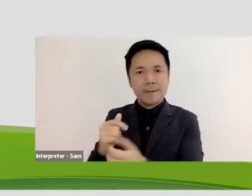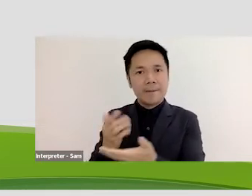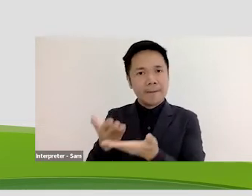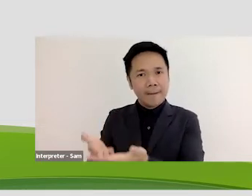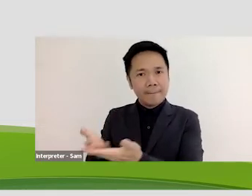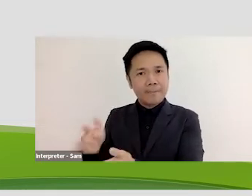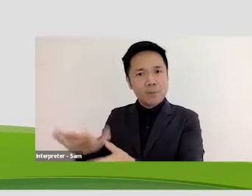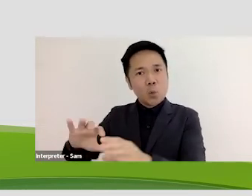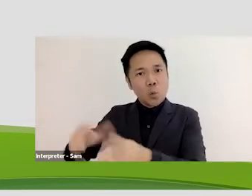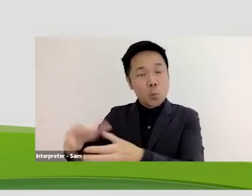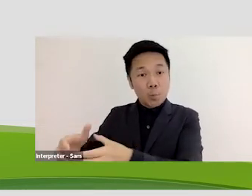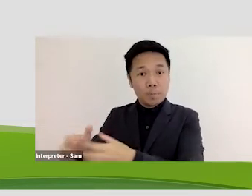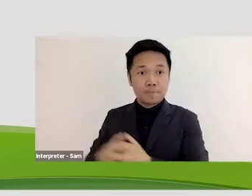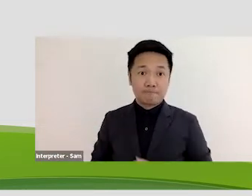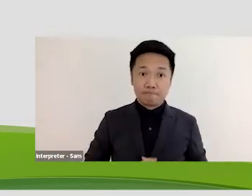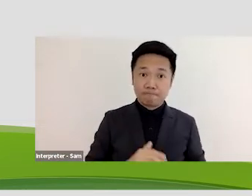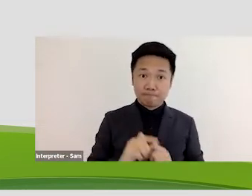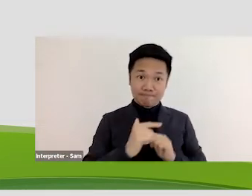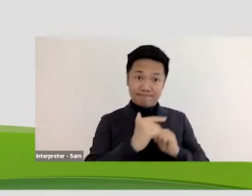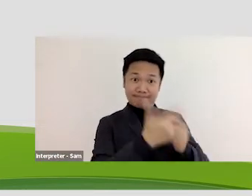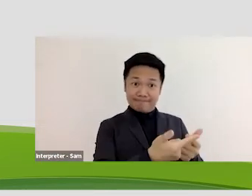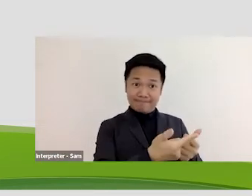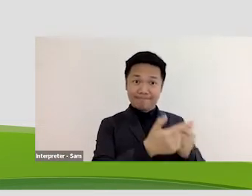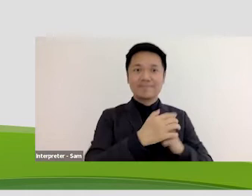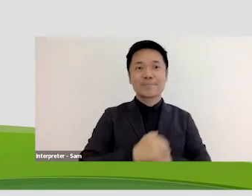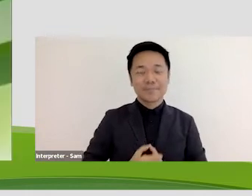much. Back over to you.